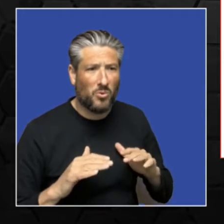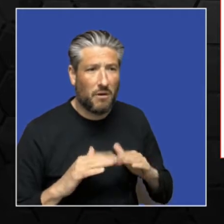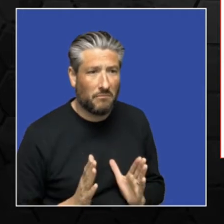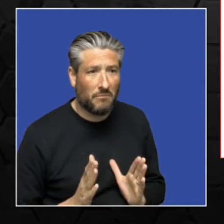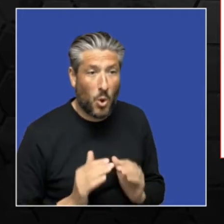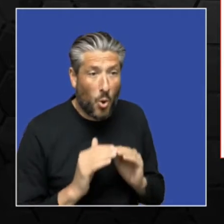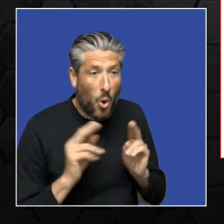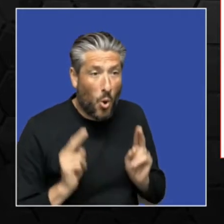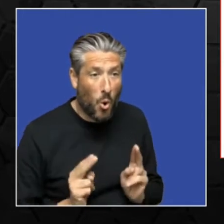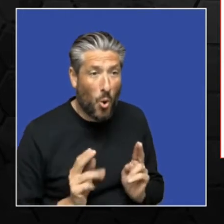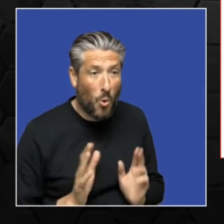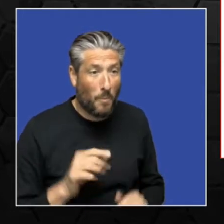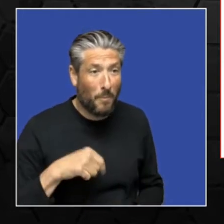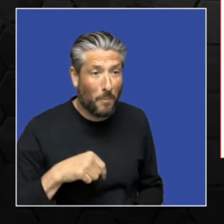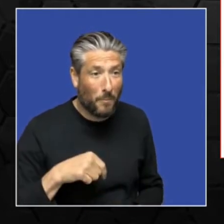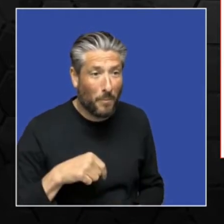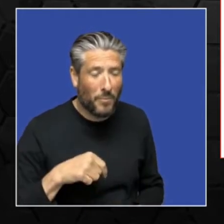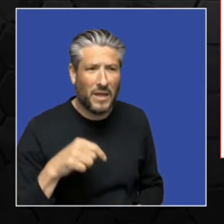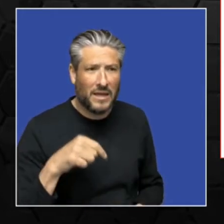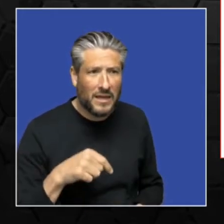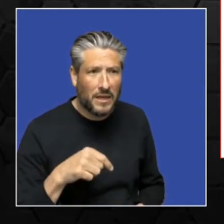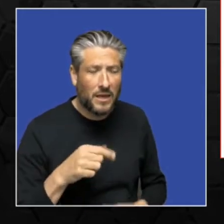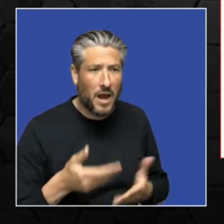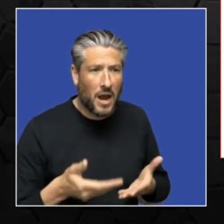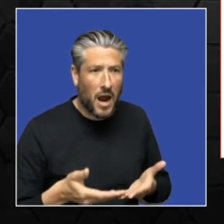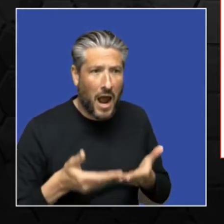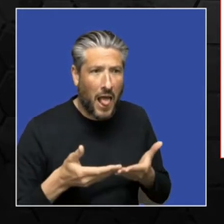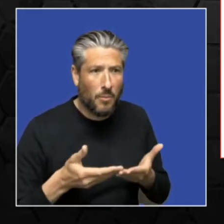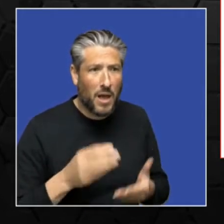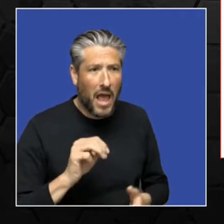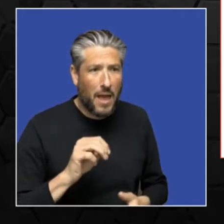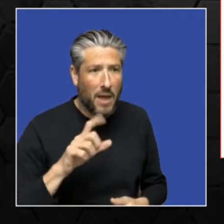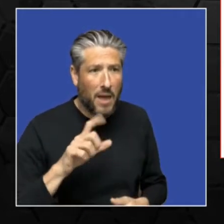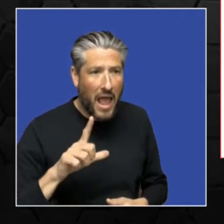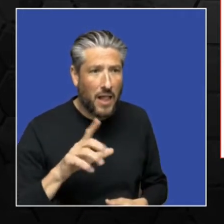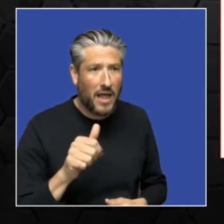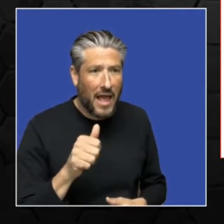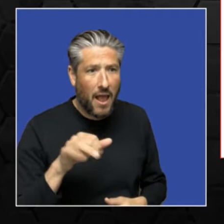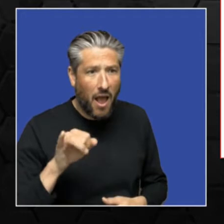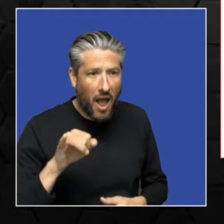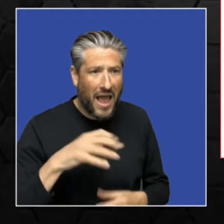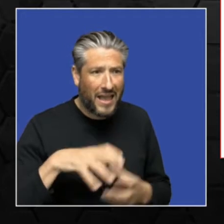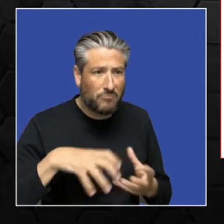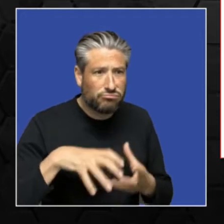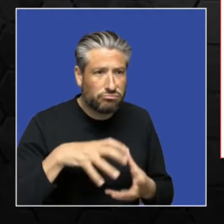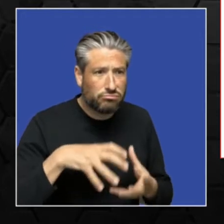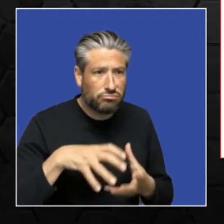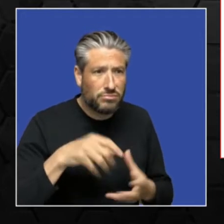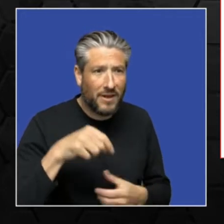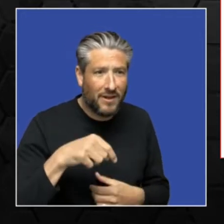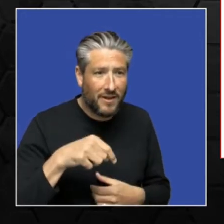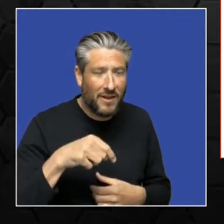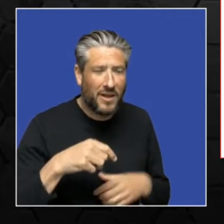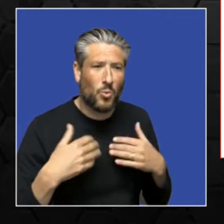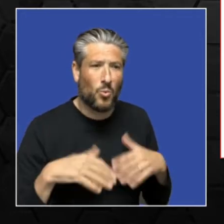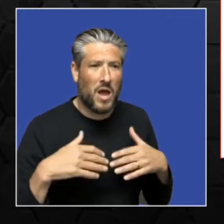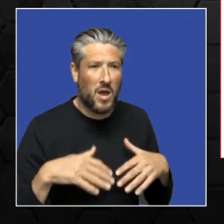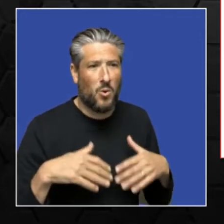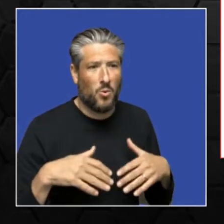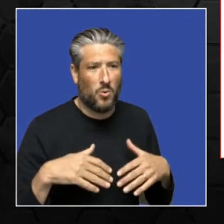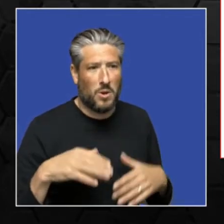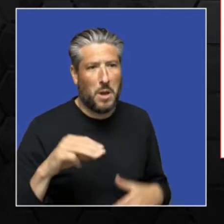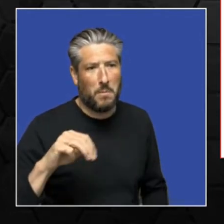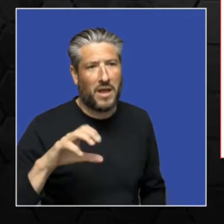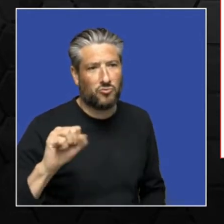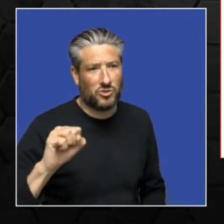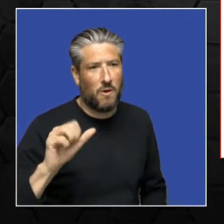the highest efficiency and of the best quality that Microsoft has to offer. We can just use it for our own little projects,